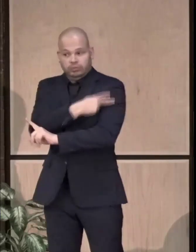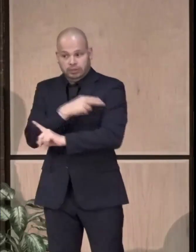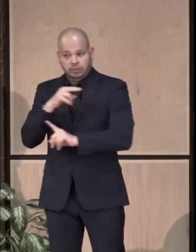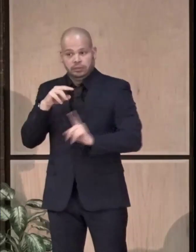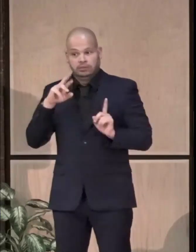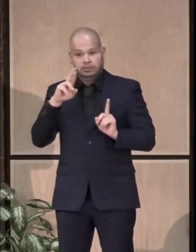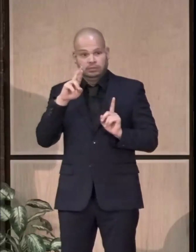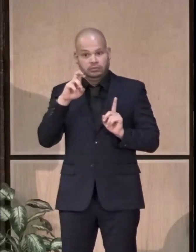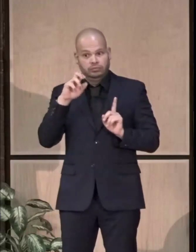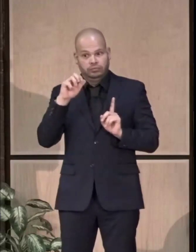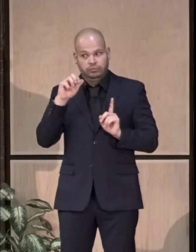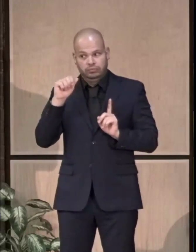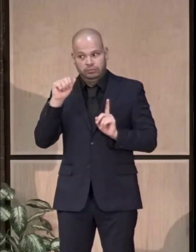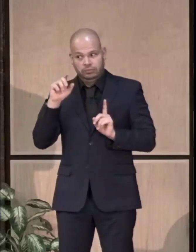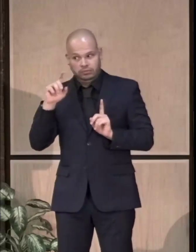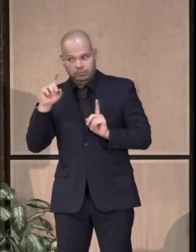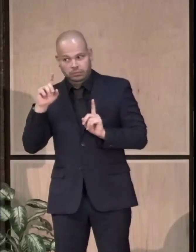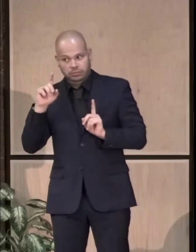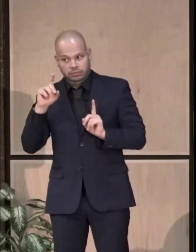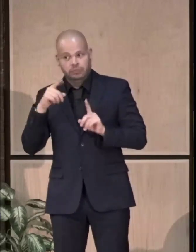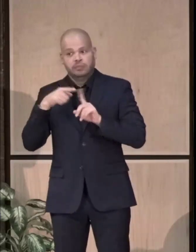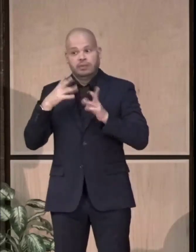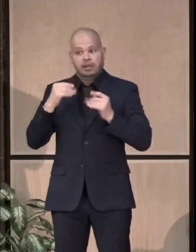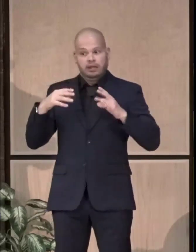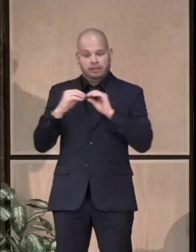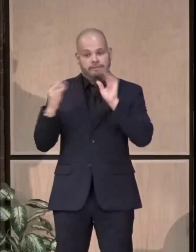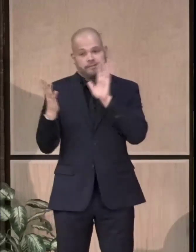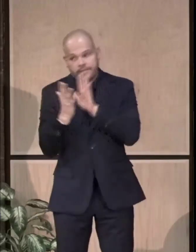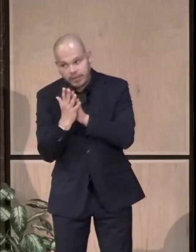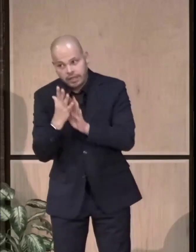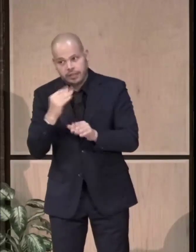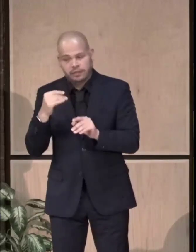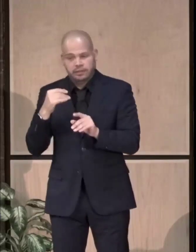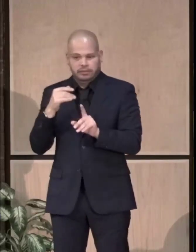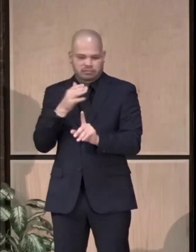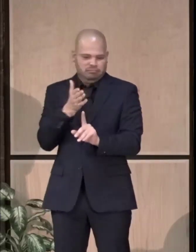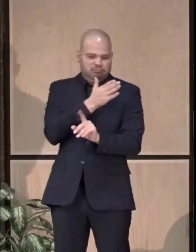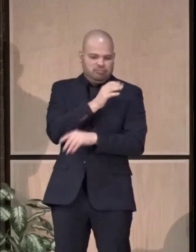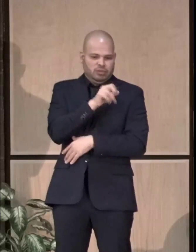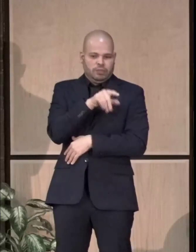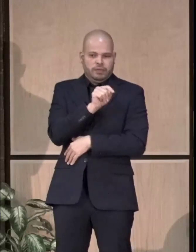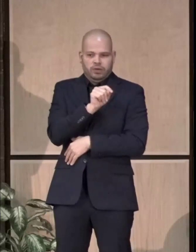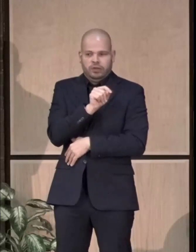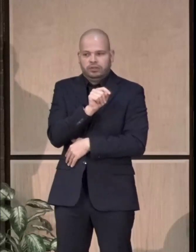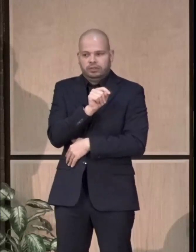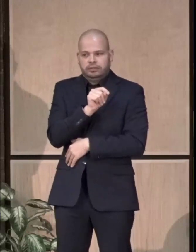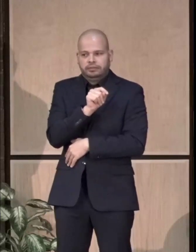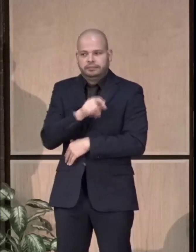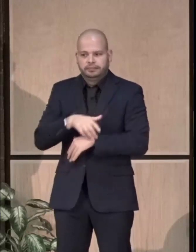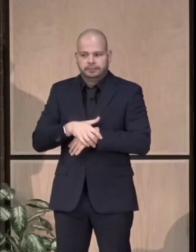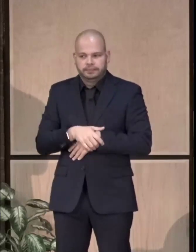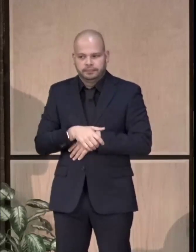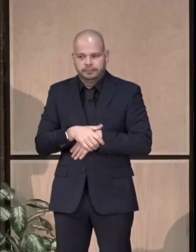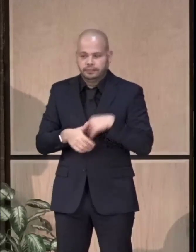the altercation, if you will, back in September. Did you ask him where the guns were? I did not during that conversation, no. Why